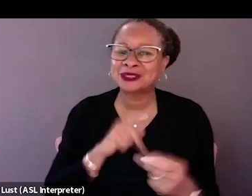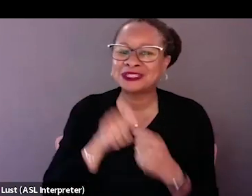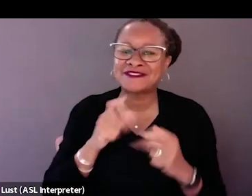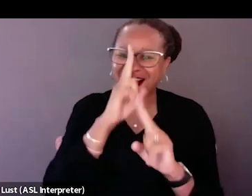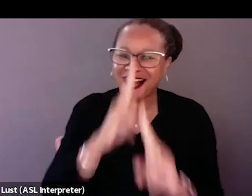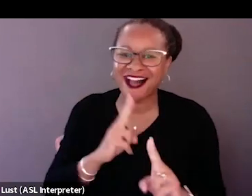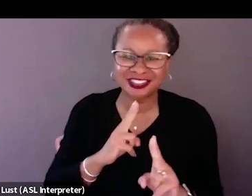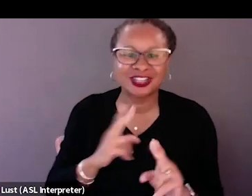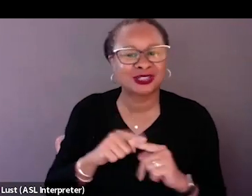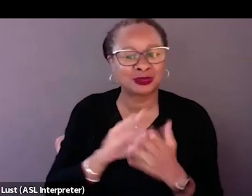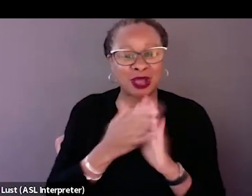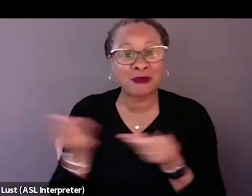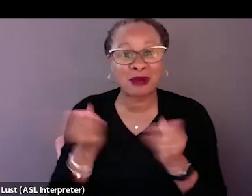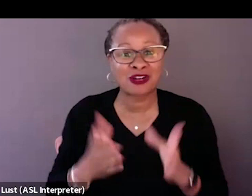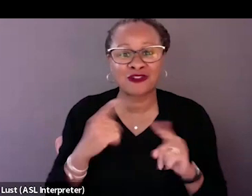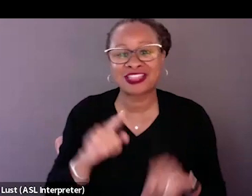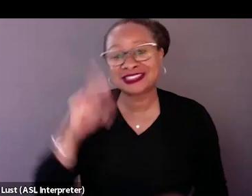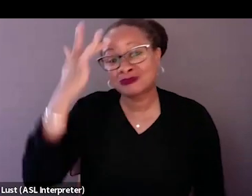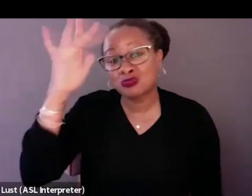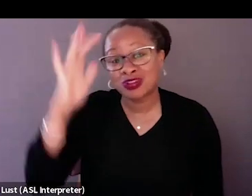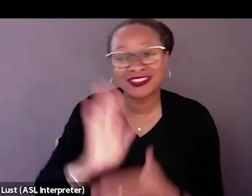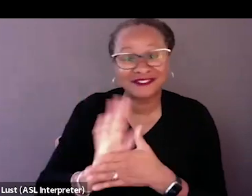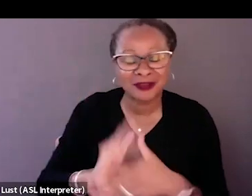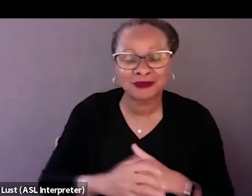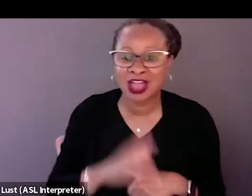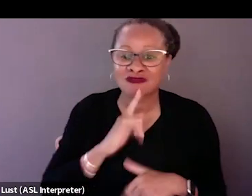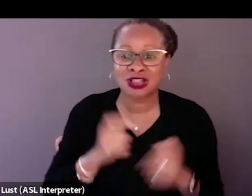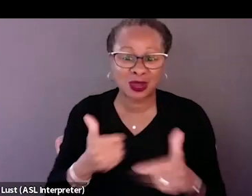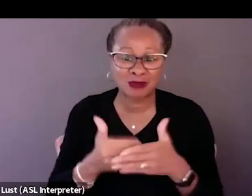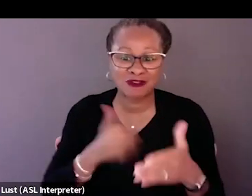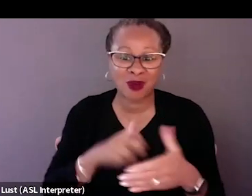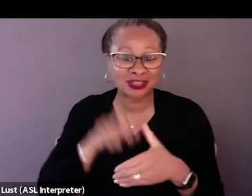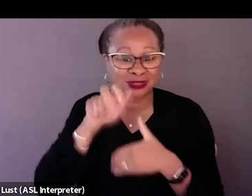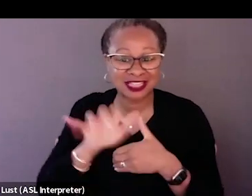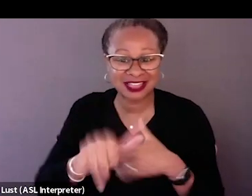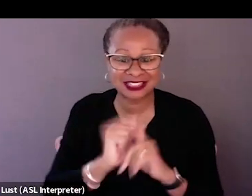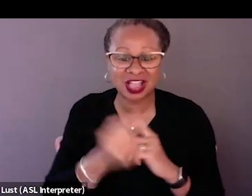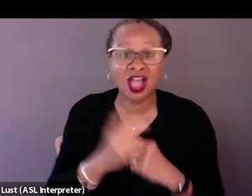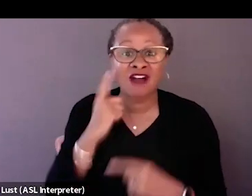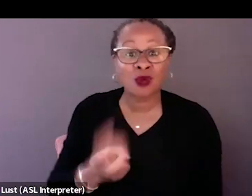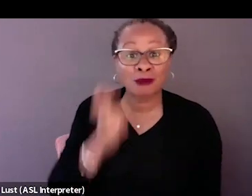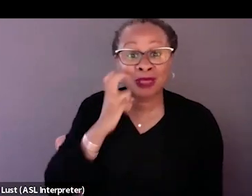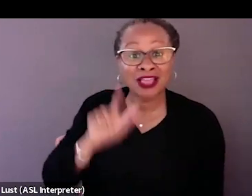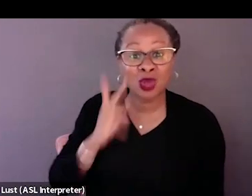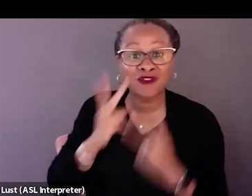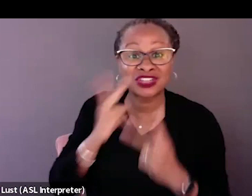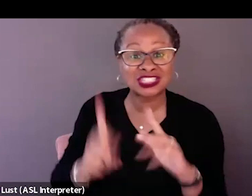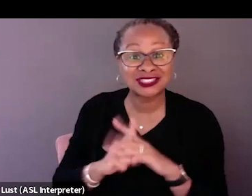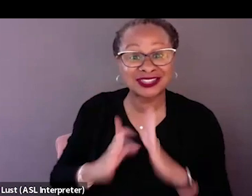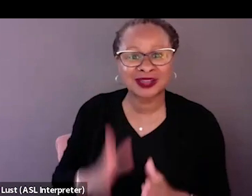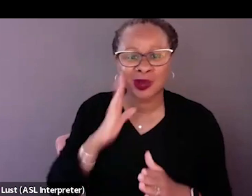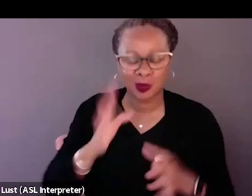your moderator for this brilliant film. Really quick before we get into that, for our blind and low vision attendees, I'm going to